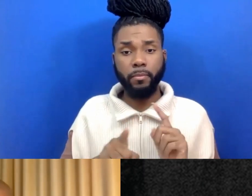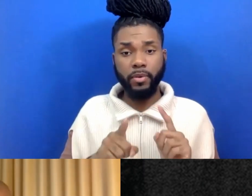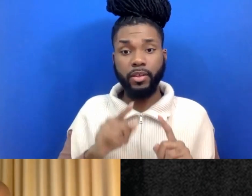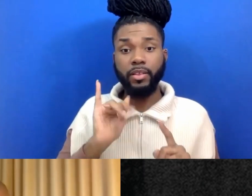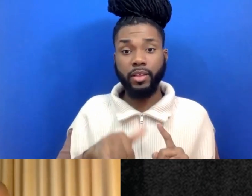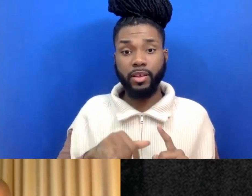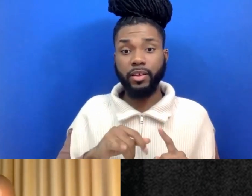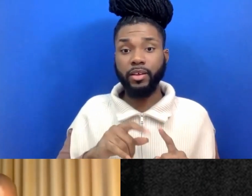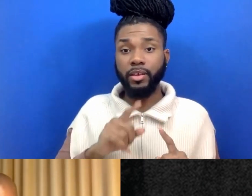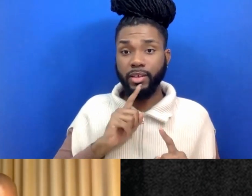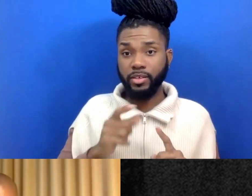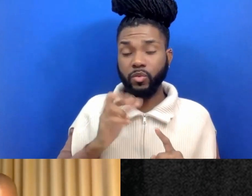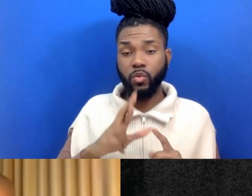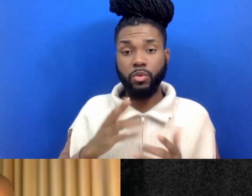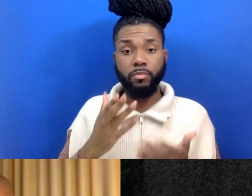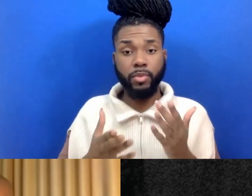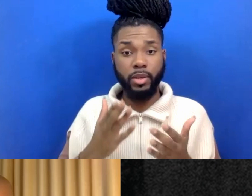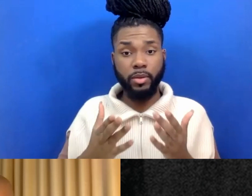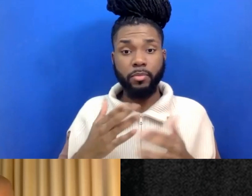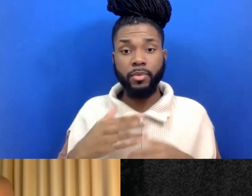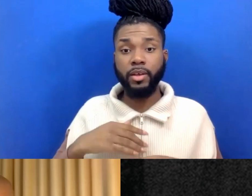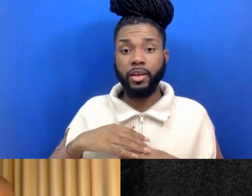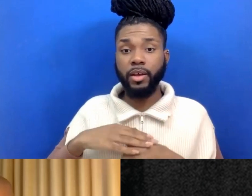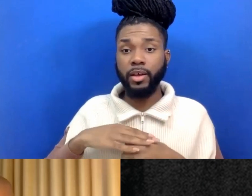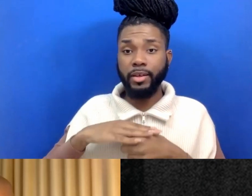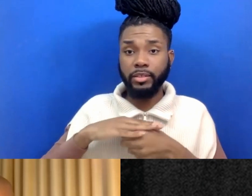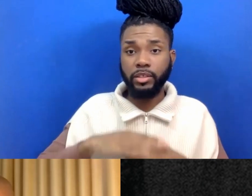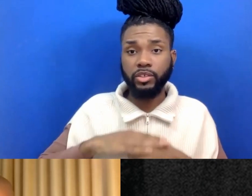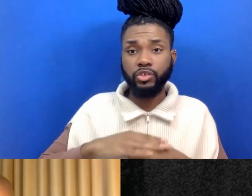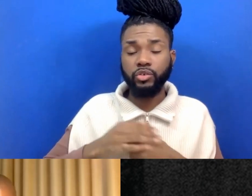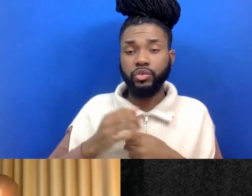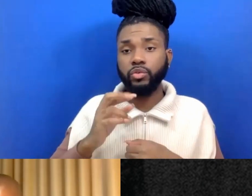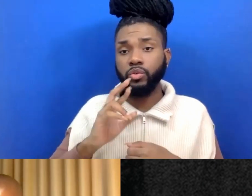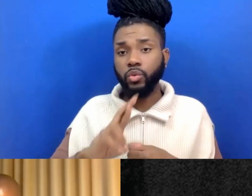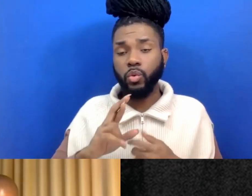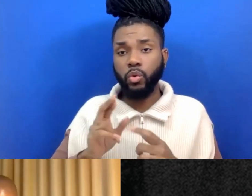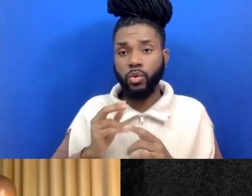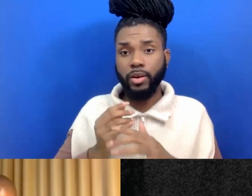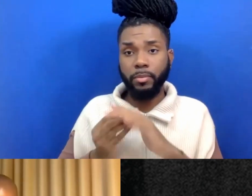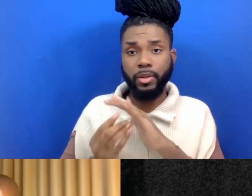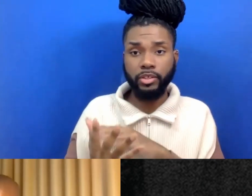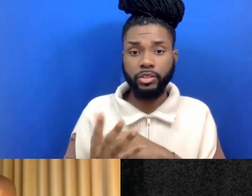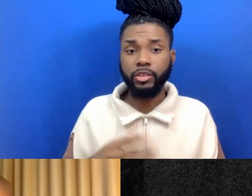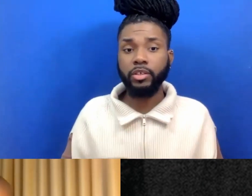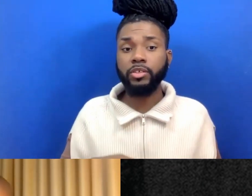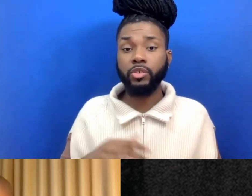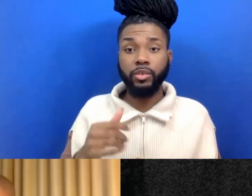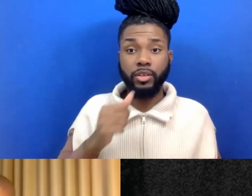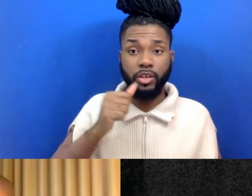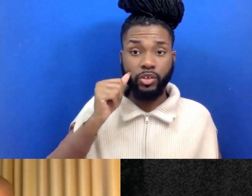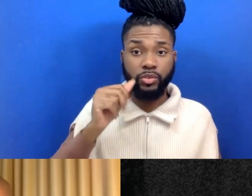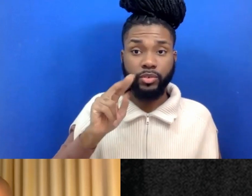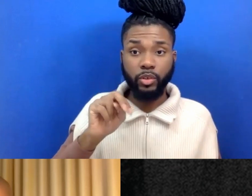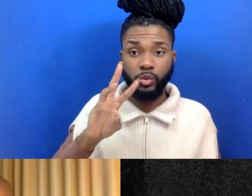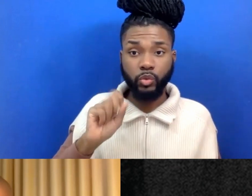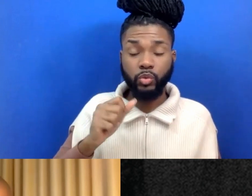is or may be attention and or implication. So in the news today, yesterday, the day